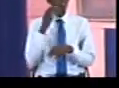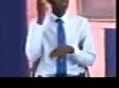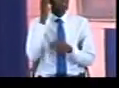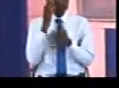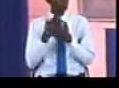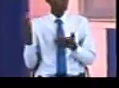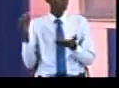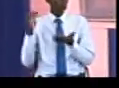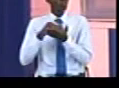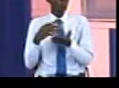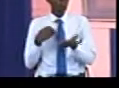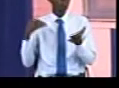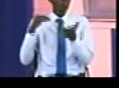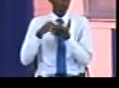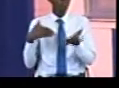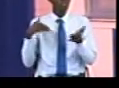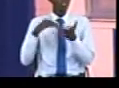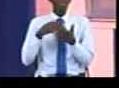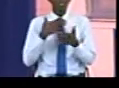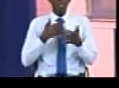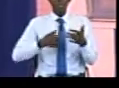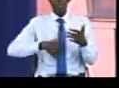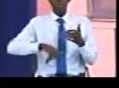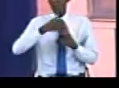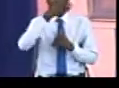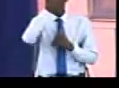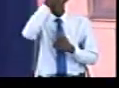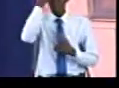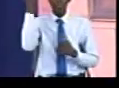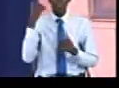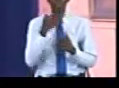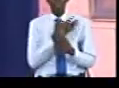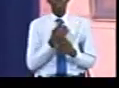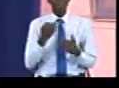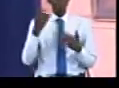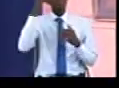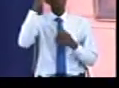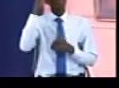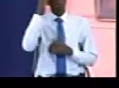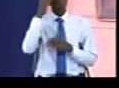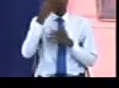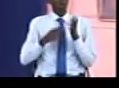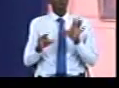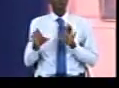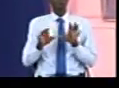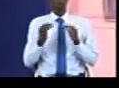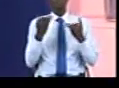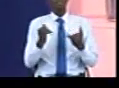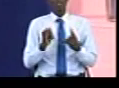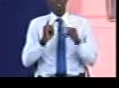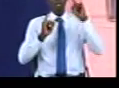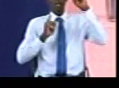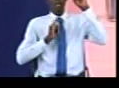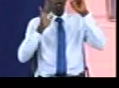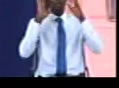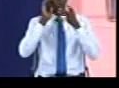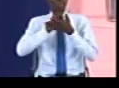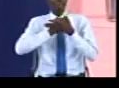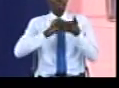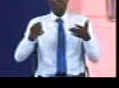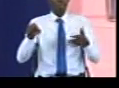we hear something, and then we forget. And the Lord said, you know what I'm going to do for you? I'm going to sanctify you. Is he talking to